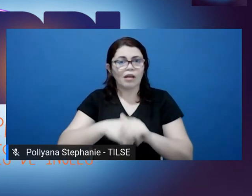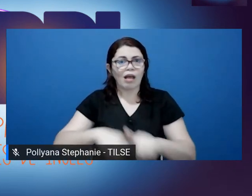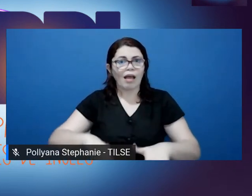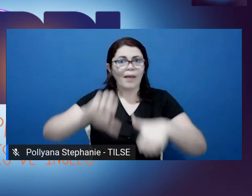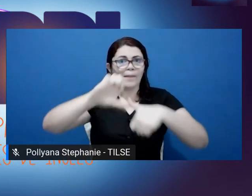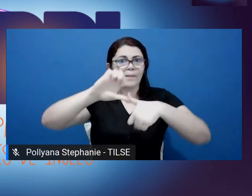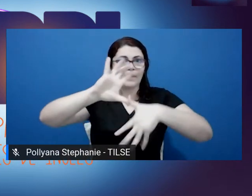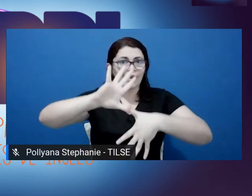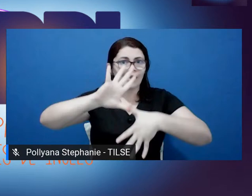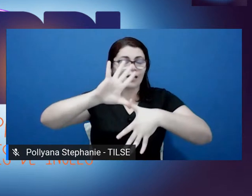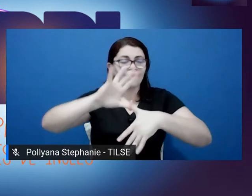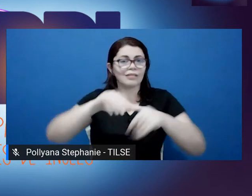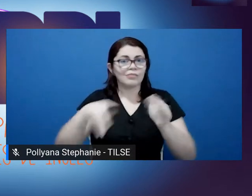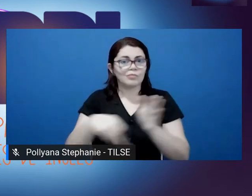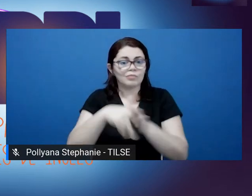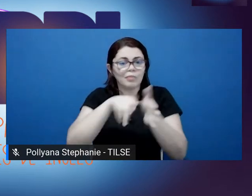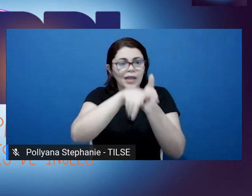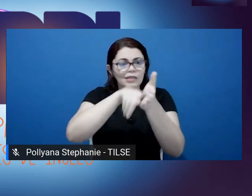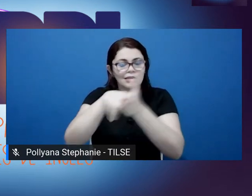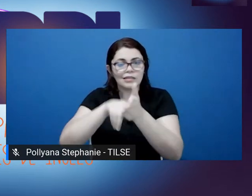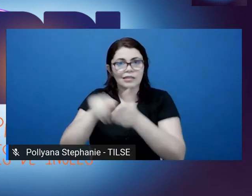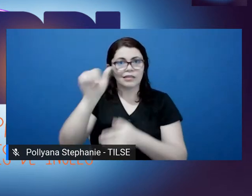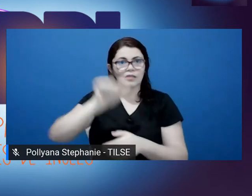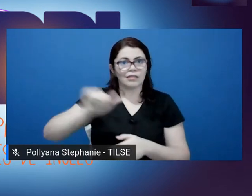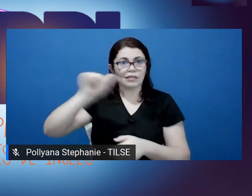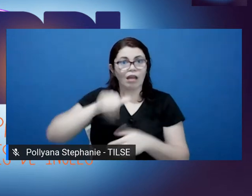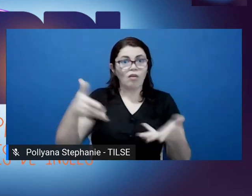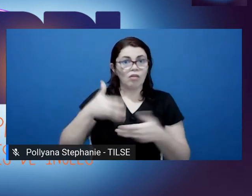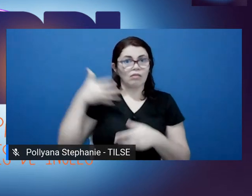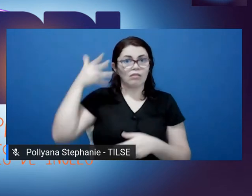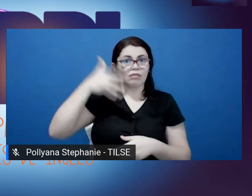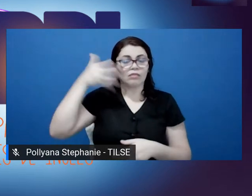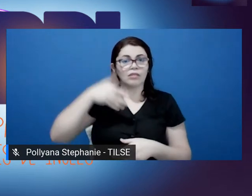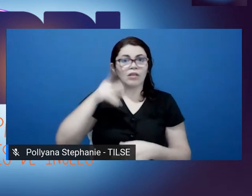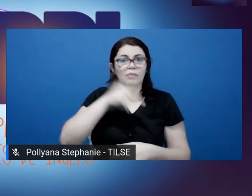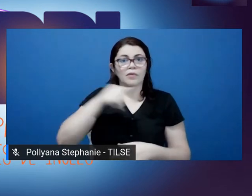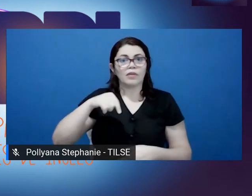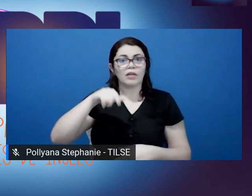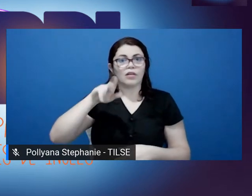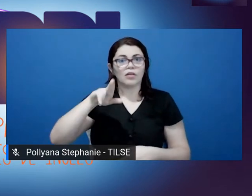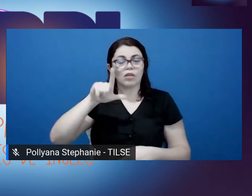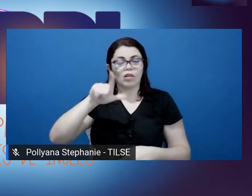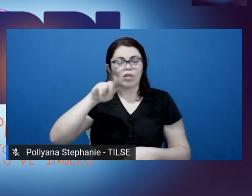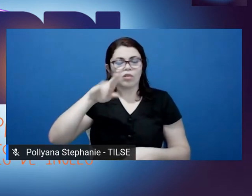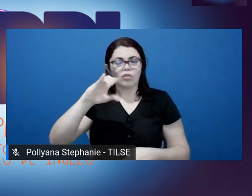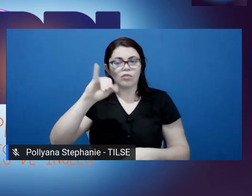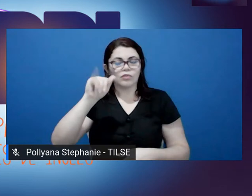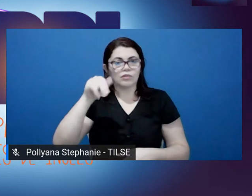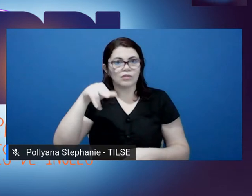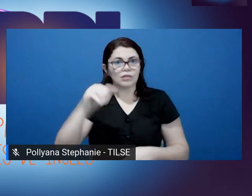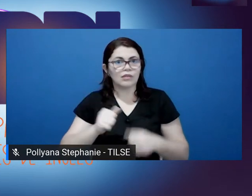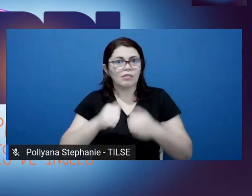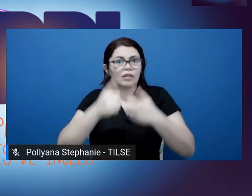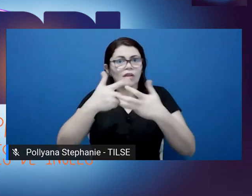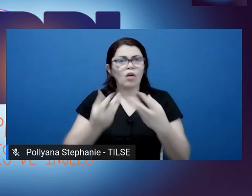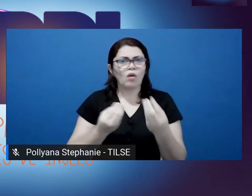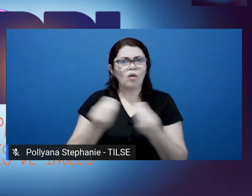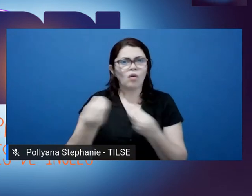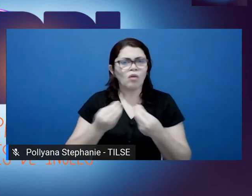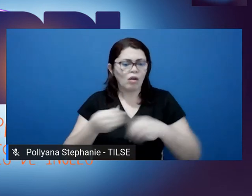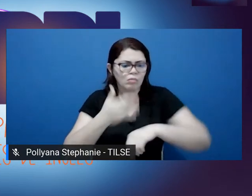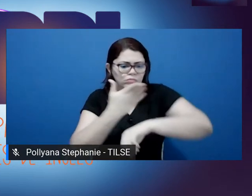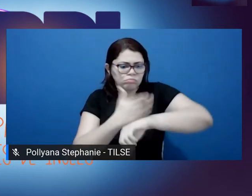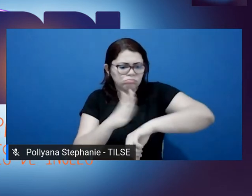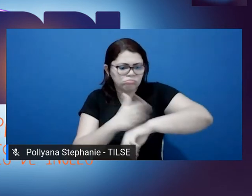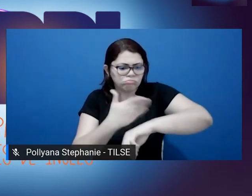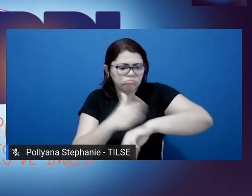Research Association. In this plenary, Professor Luciana will be addressing the preparation of ESOL teachers for